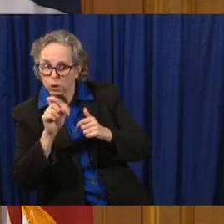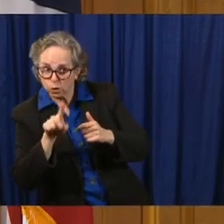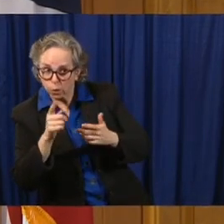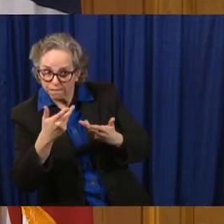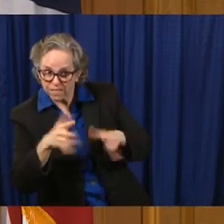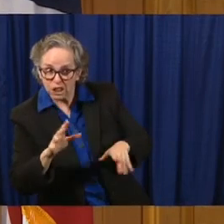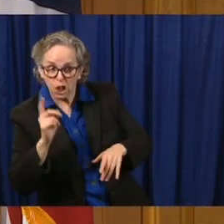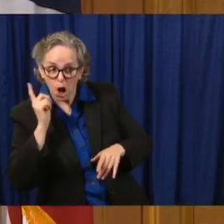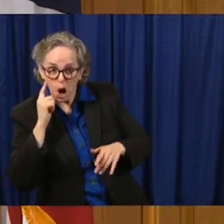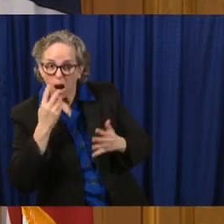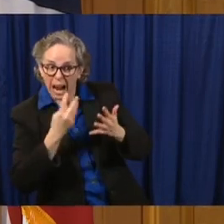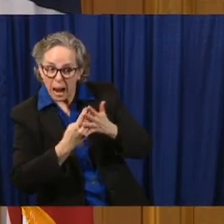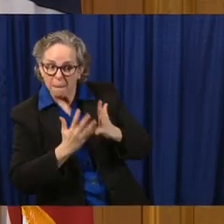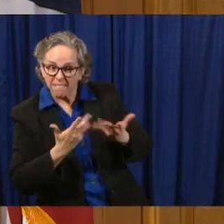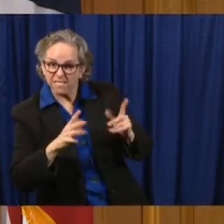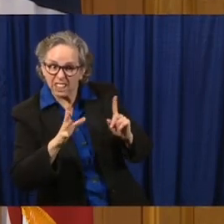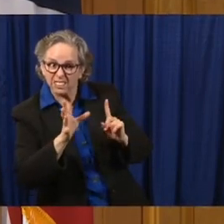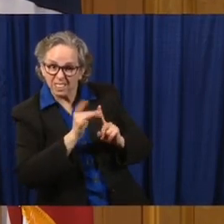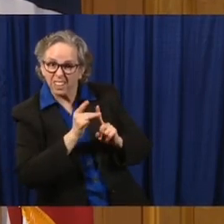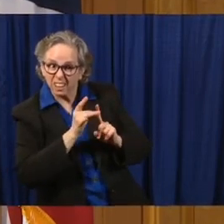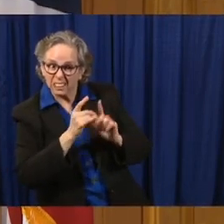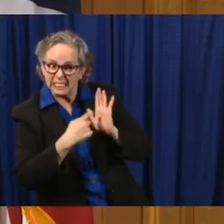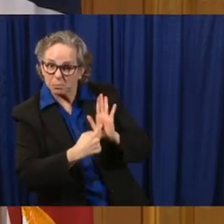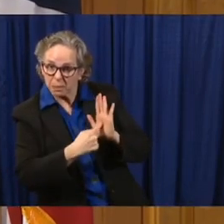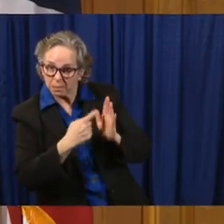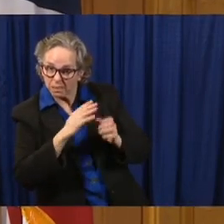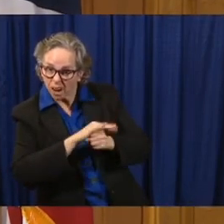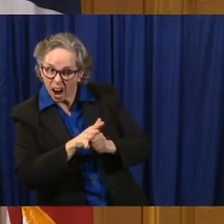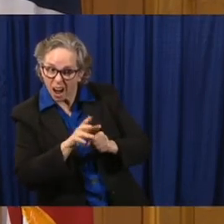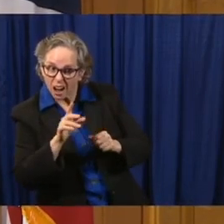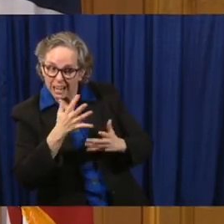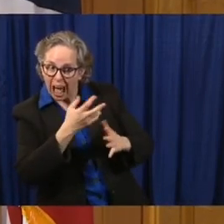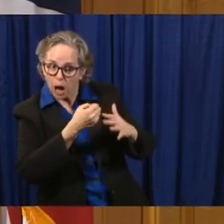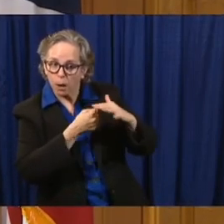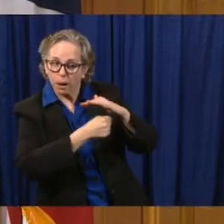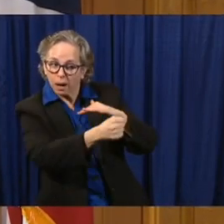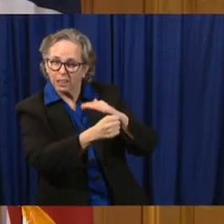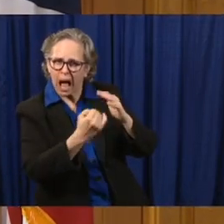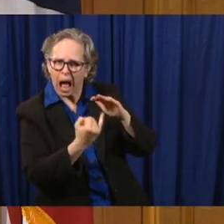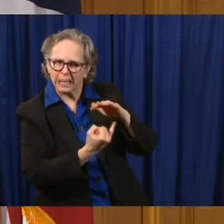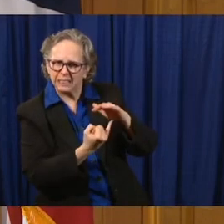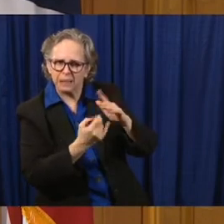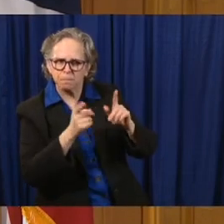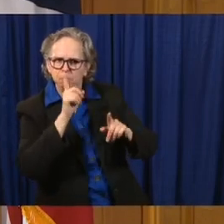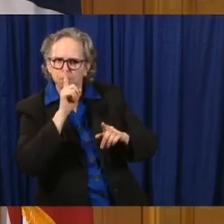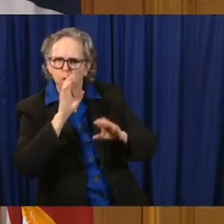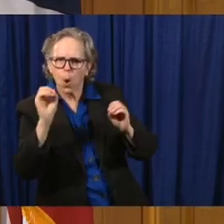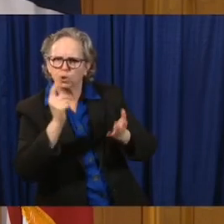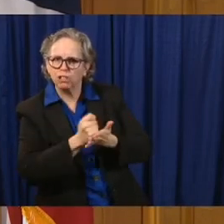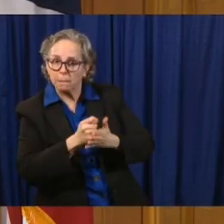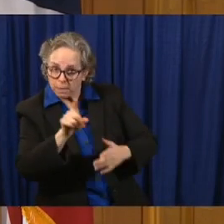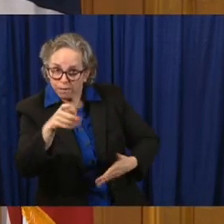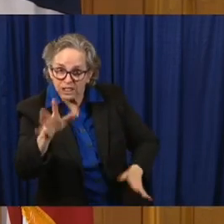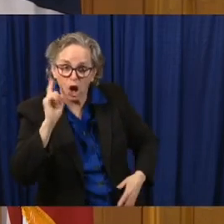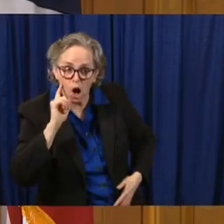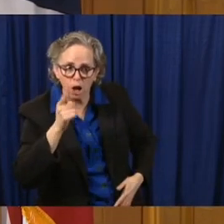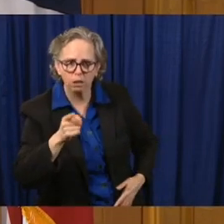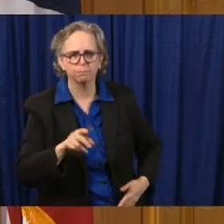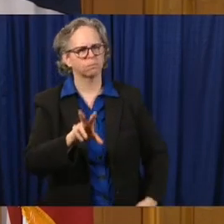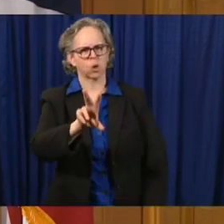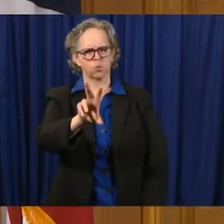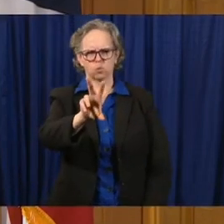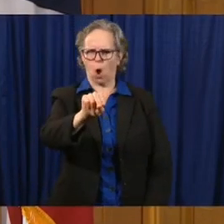inmates showing signs of the coronavirus and being put in solitary confinement and not receiving treatment? No, but I will certainly talk to the